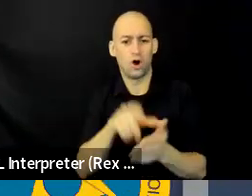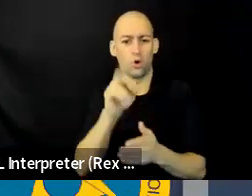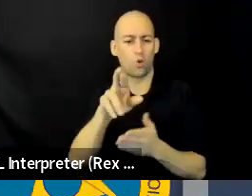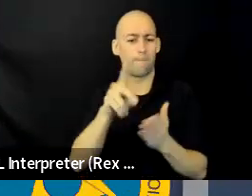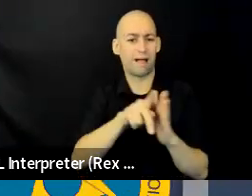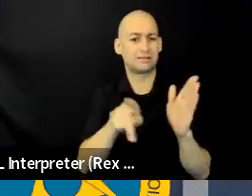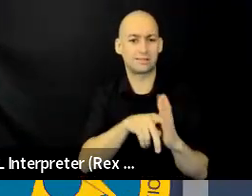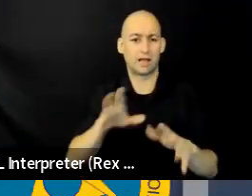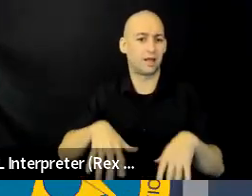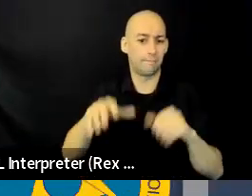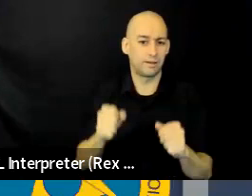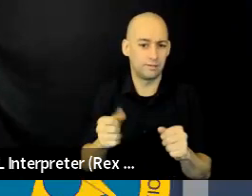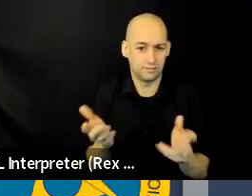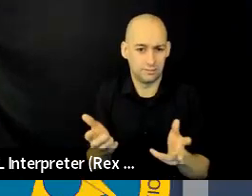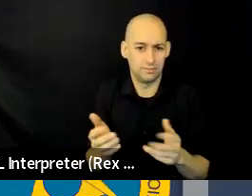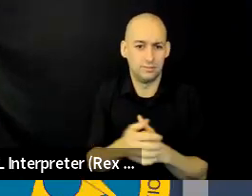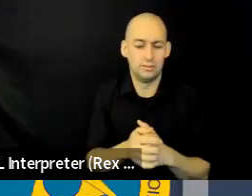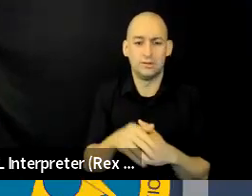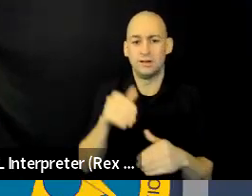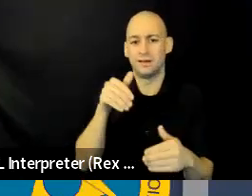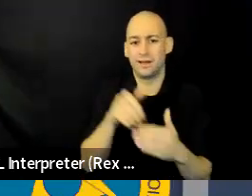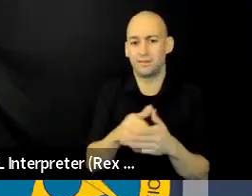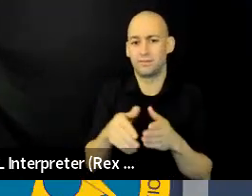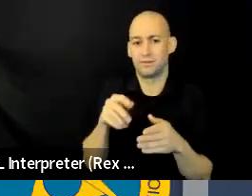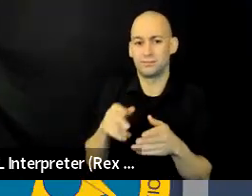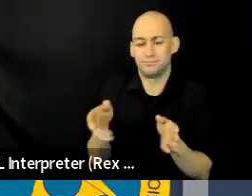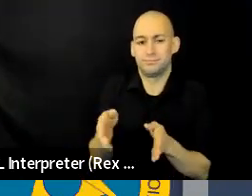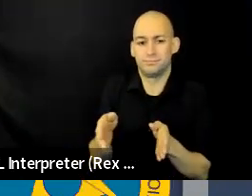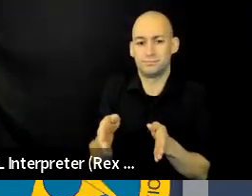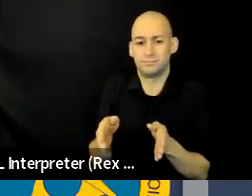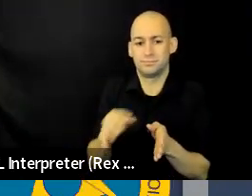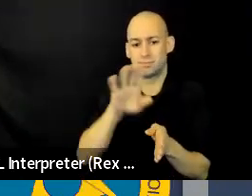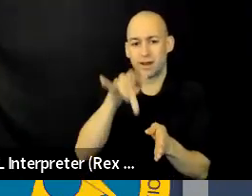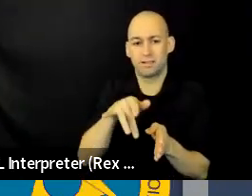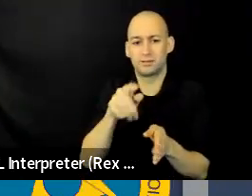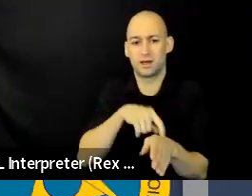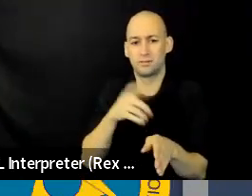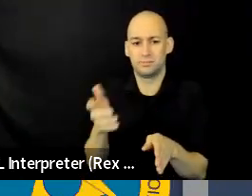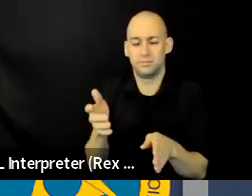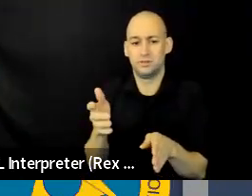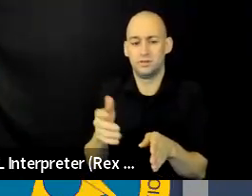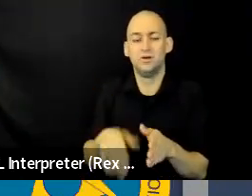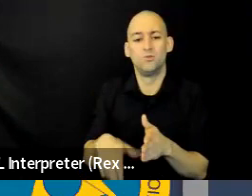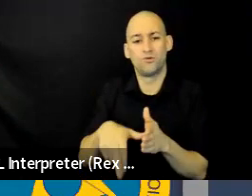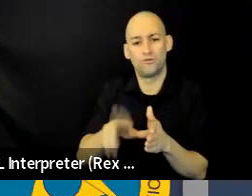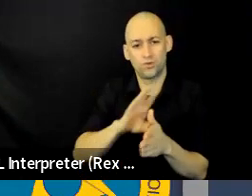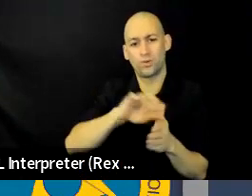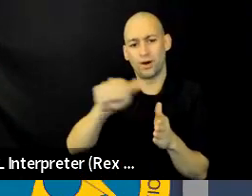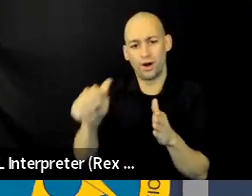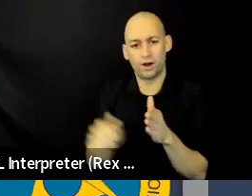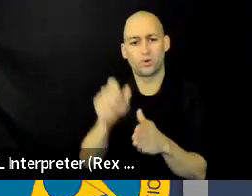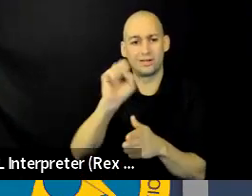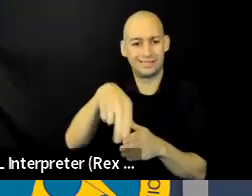adopted in the interim span between the first review under